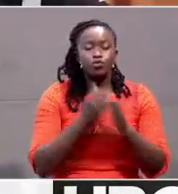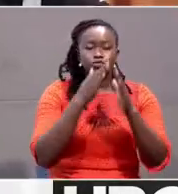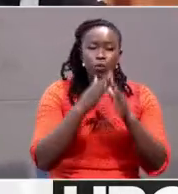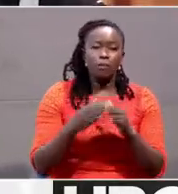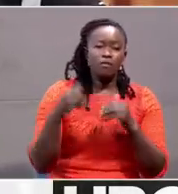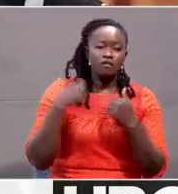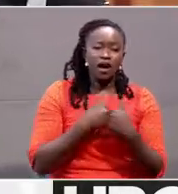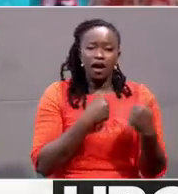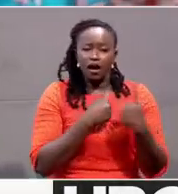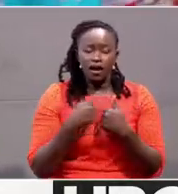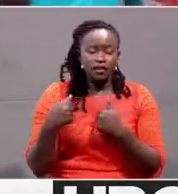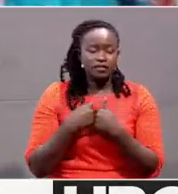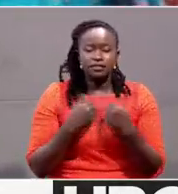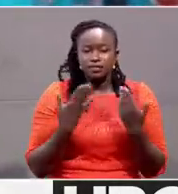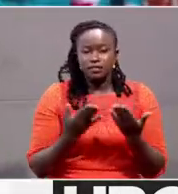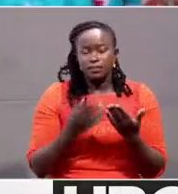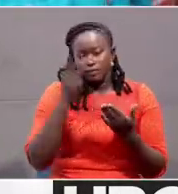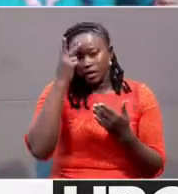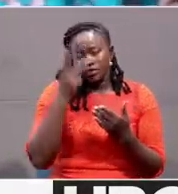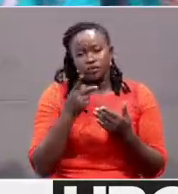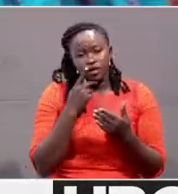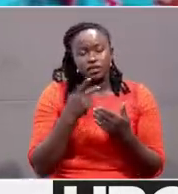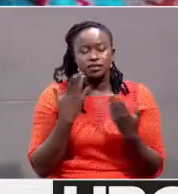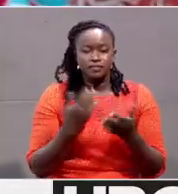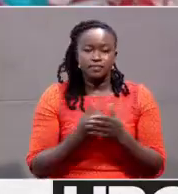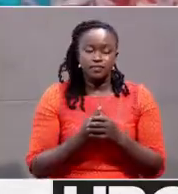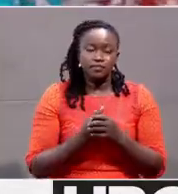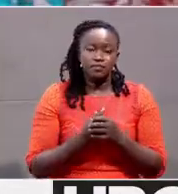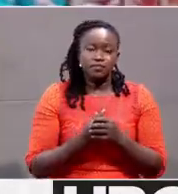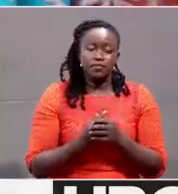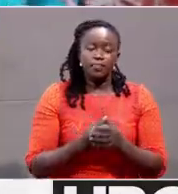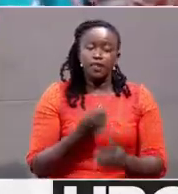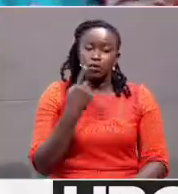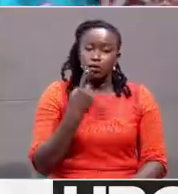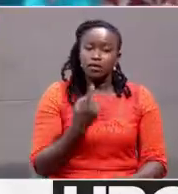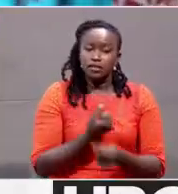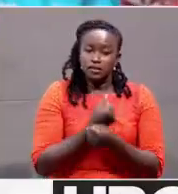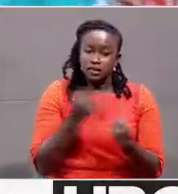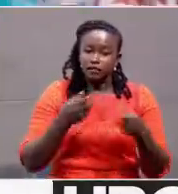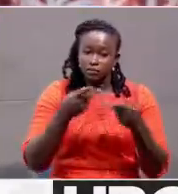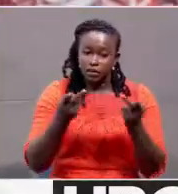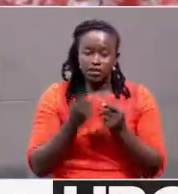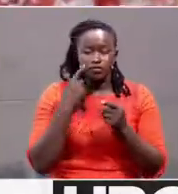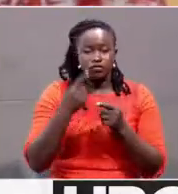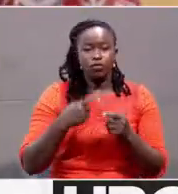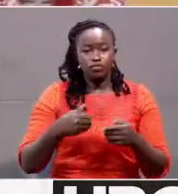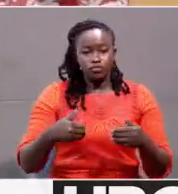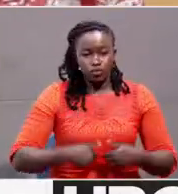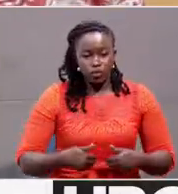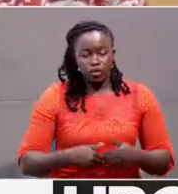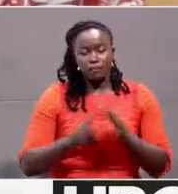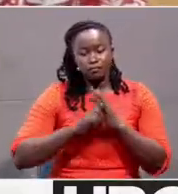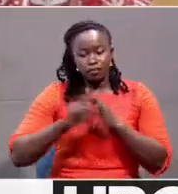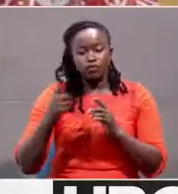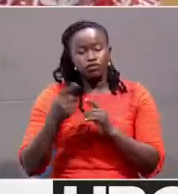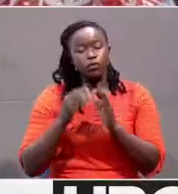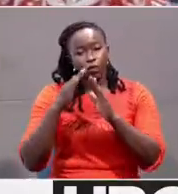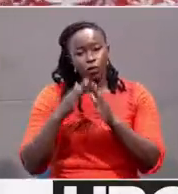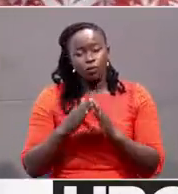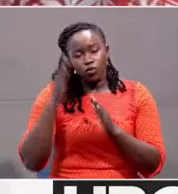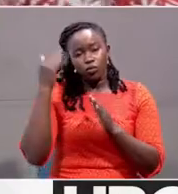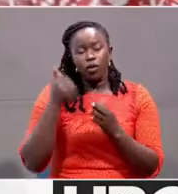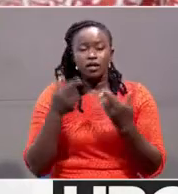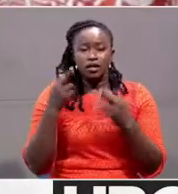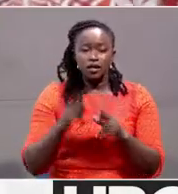violence. It was concerned parents. This is one of the safe havens for adolescents who ran away from their homes as a result